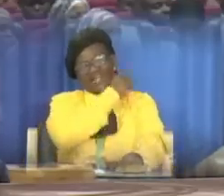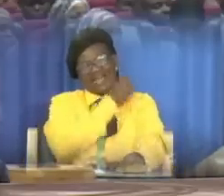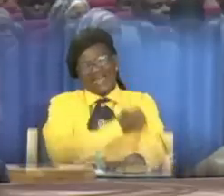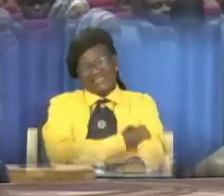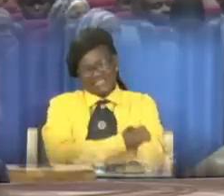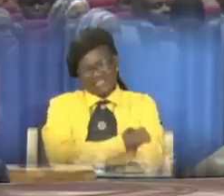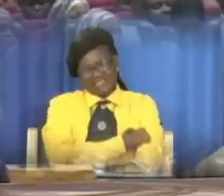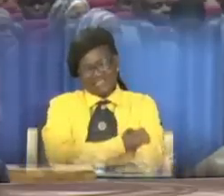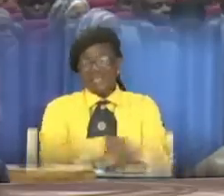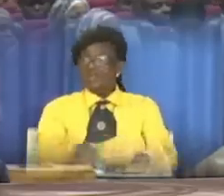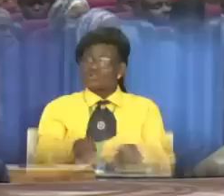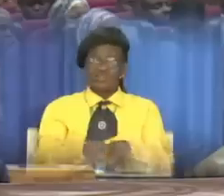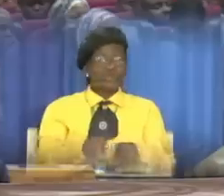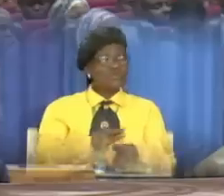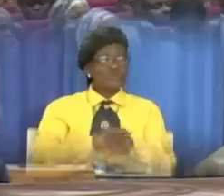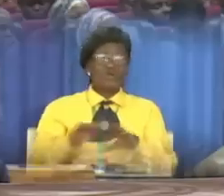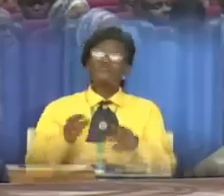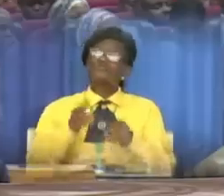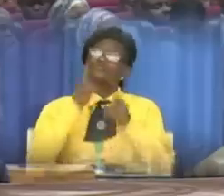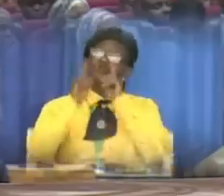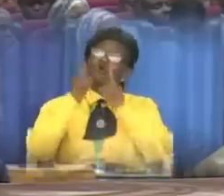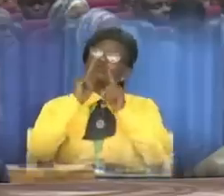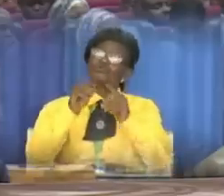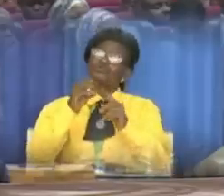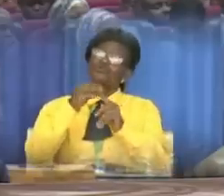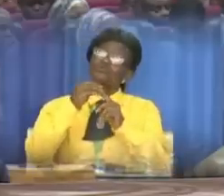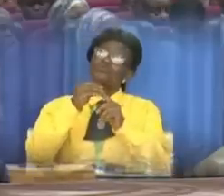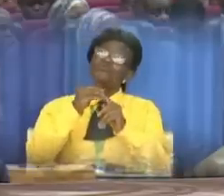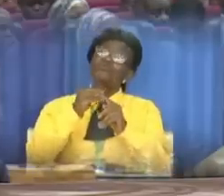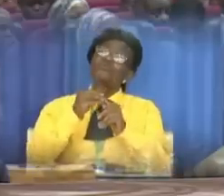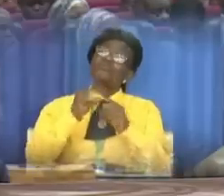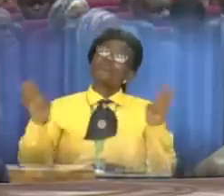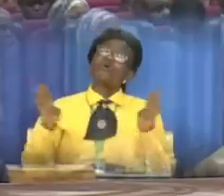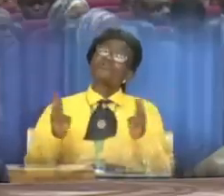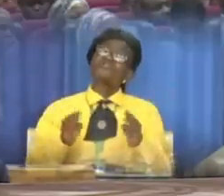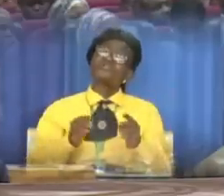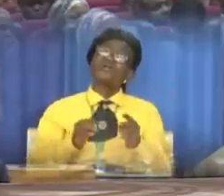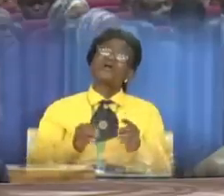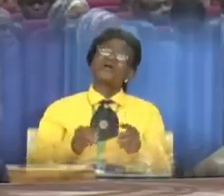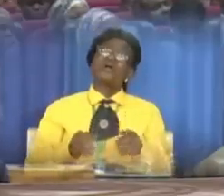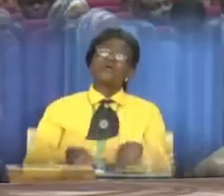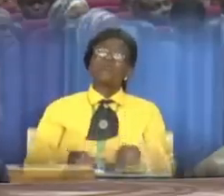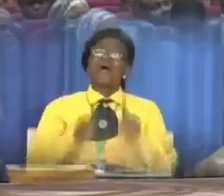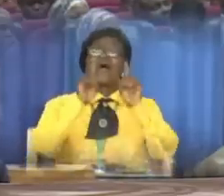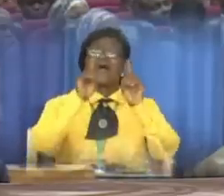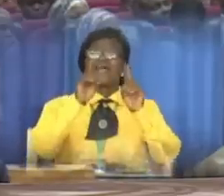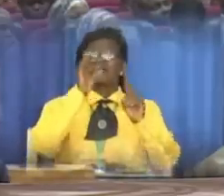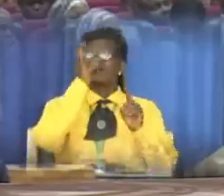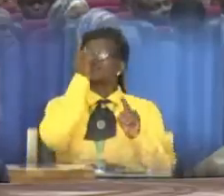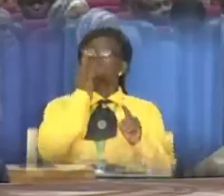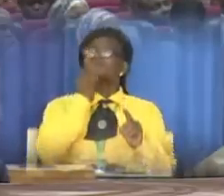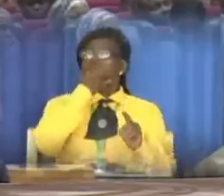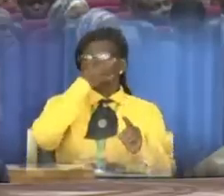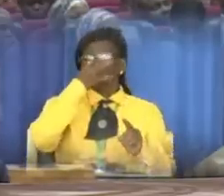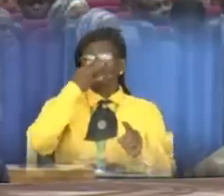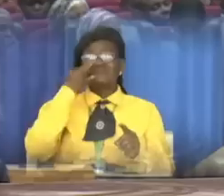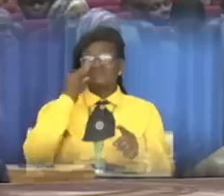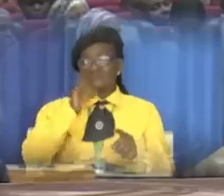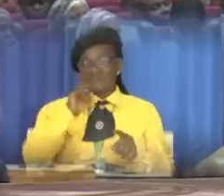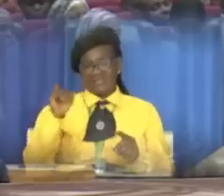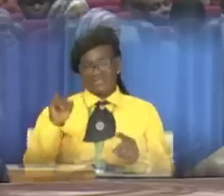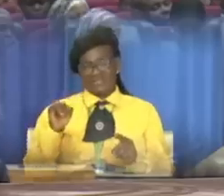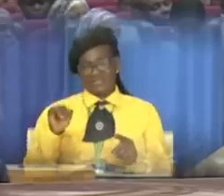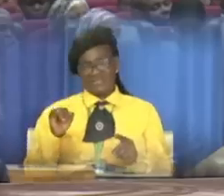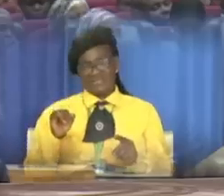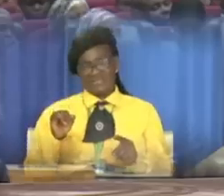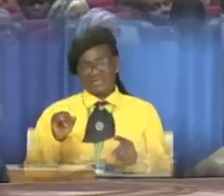all. And as usual, if you want to do everything together, you want to